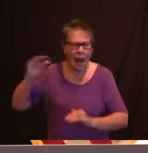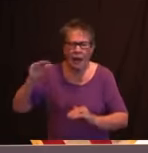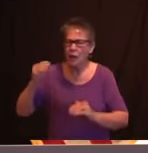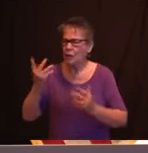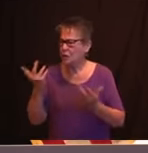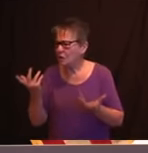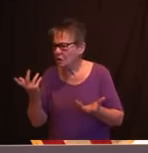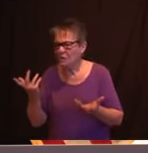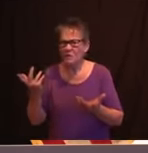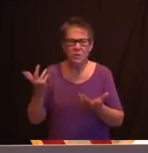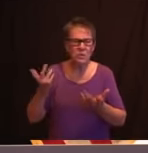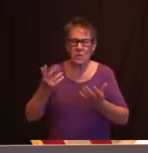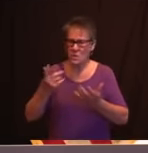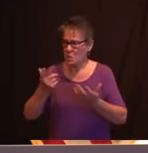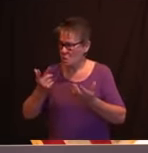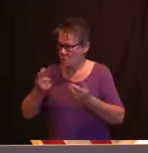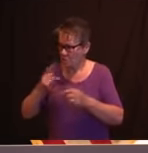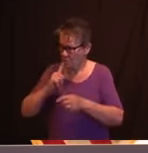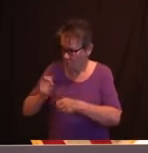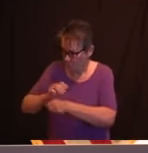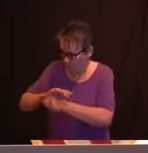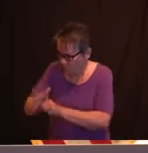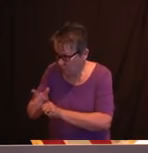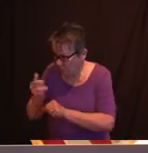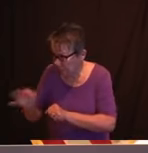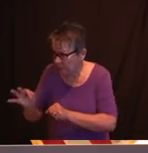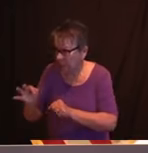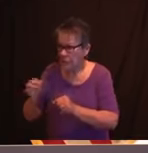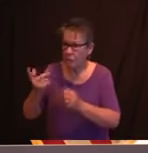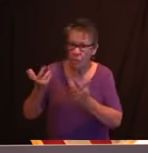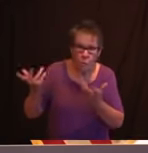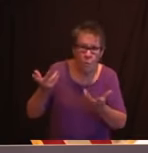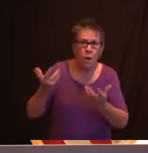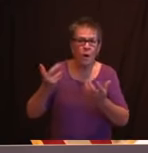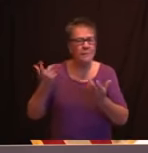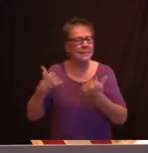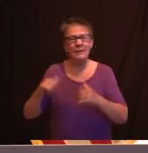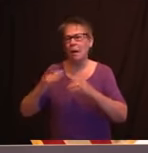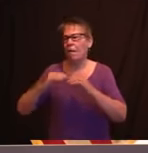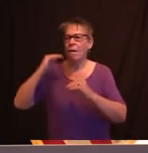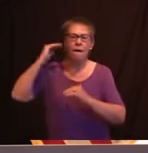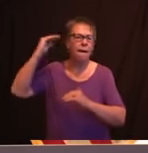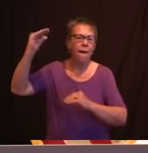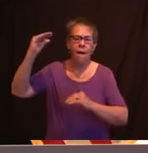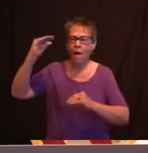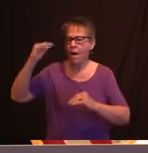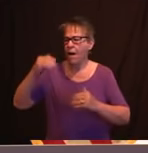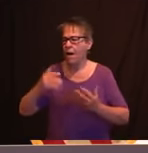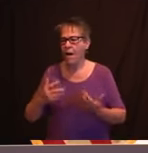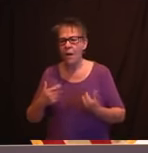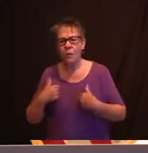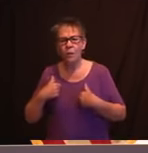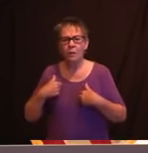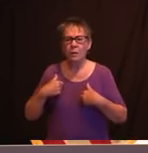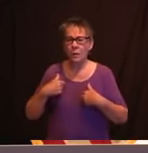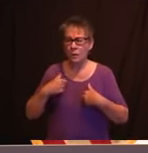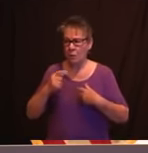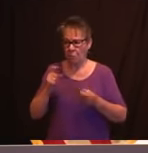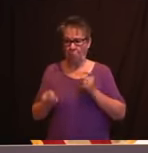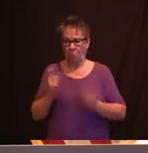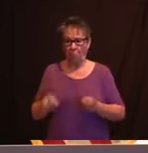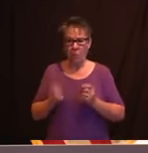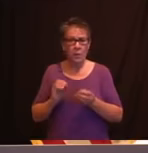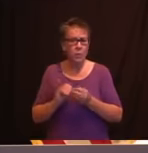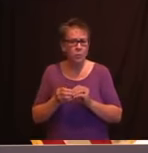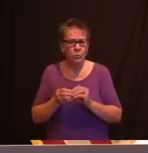adjusted some things, as you know, over the past 3 months, to be as buttoned down as we possibly can be. So we know guaranteed